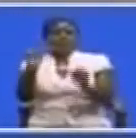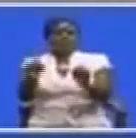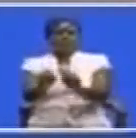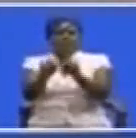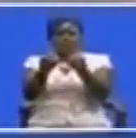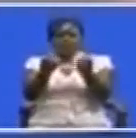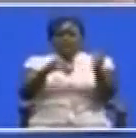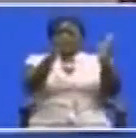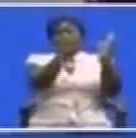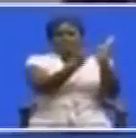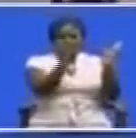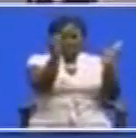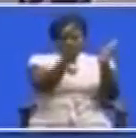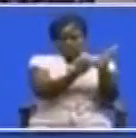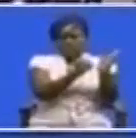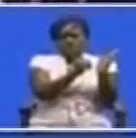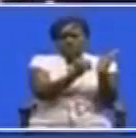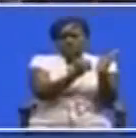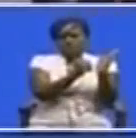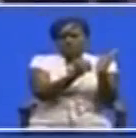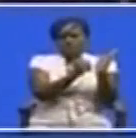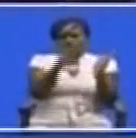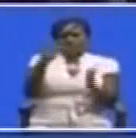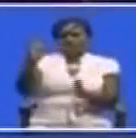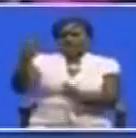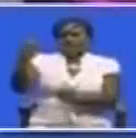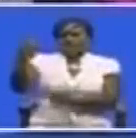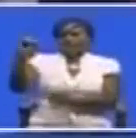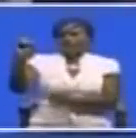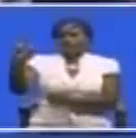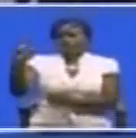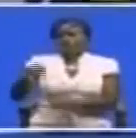on the Machakos, in Machakos to Kenol along the Machakos-Kangundo road.